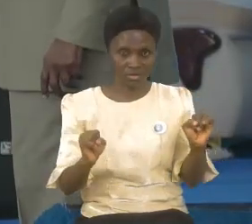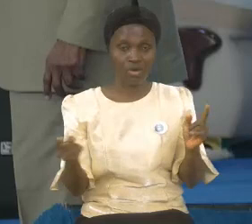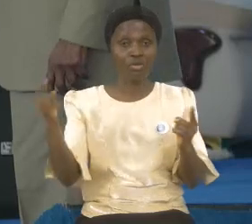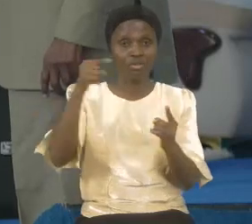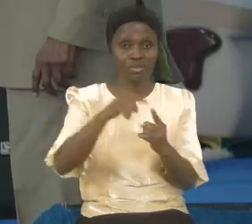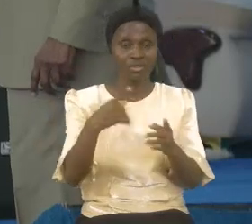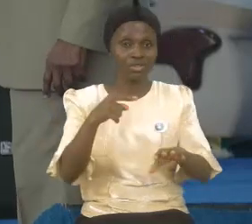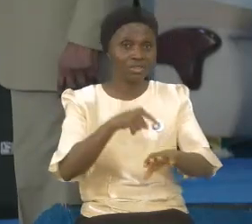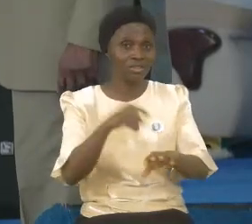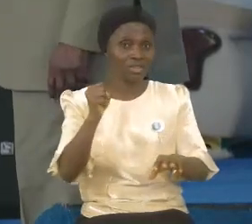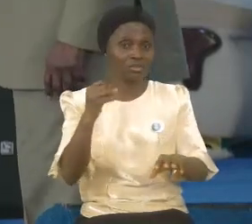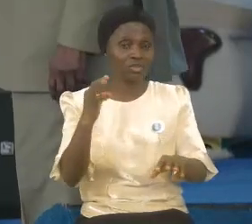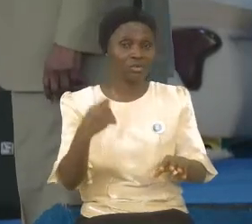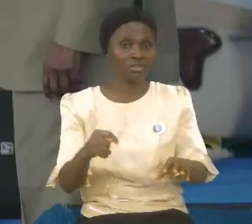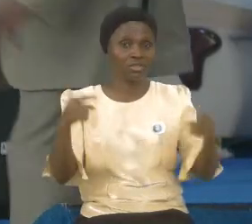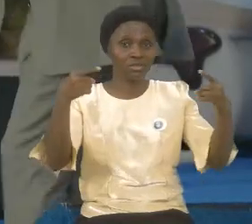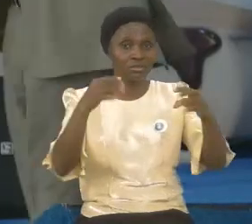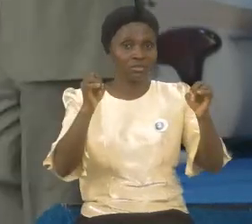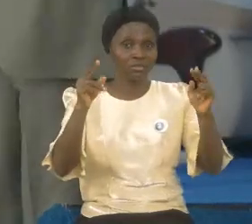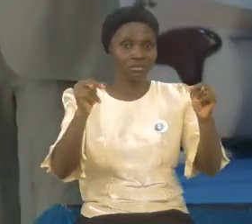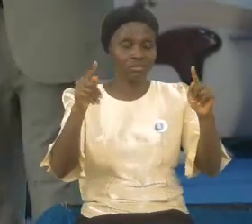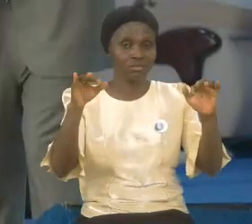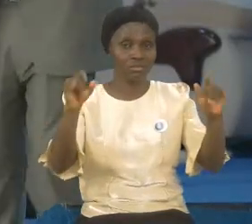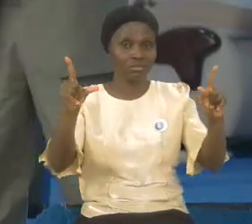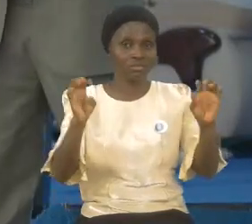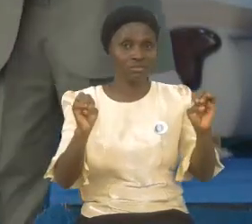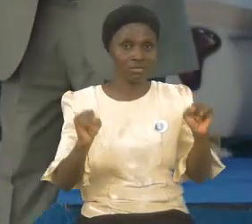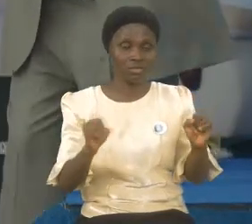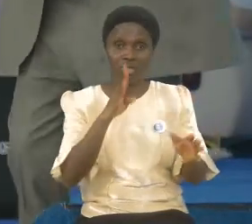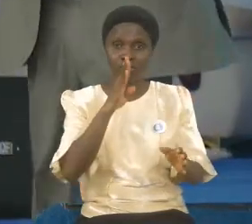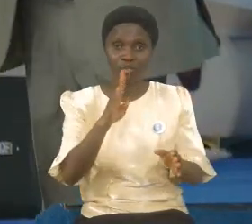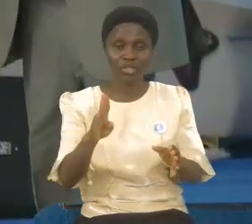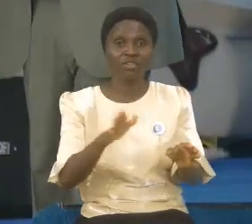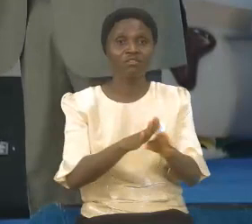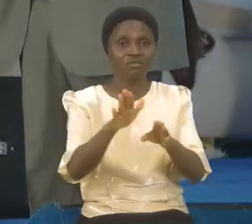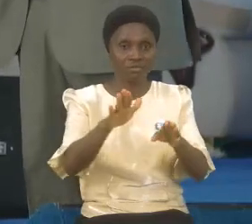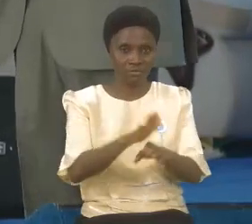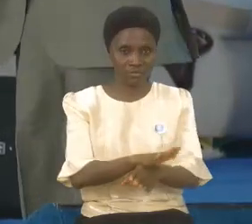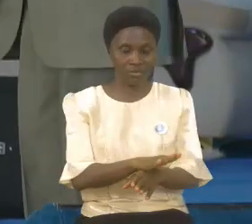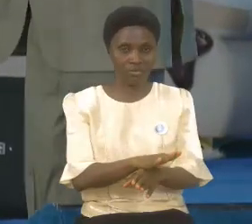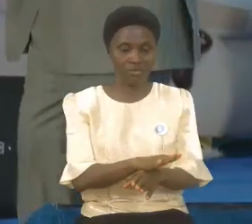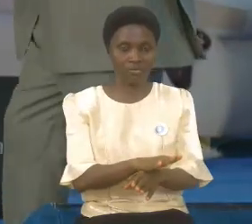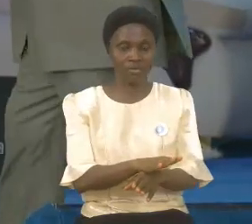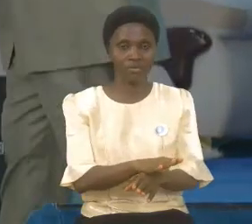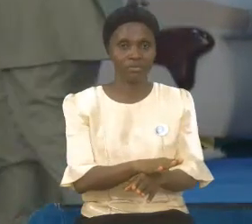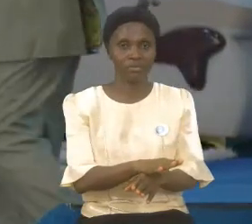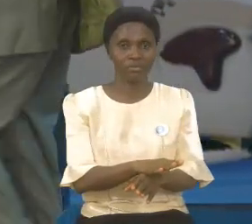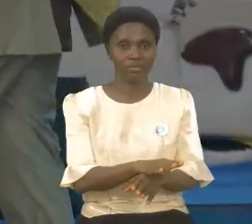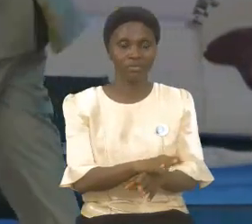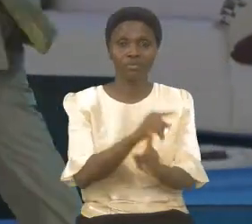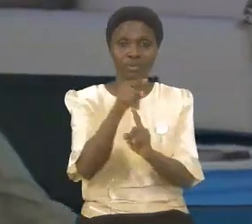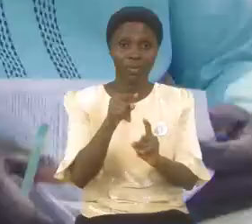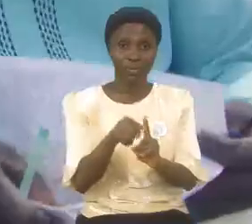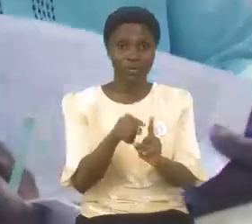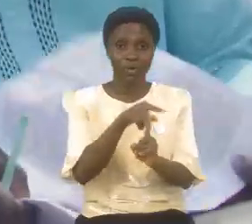of the Gentiles be fulfilled. Until the times of the Gentiles be fulfilled. When